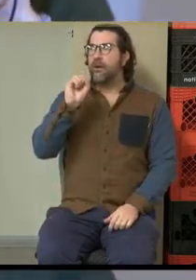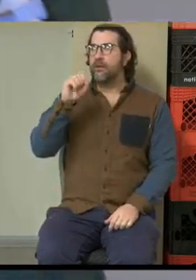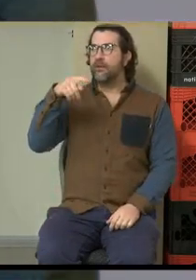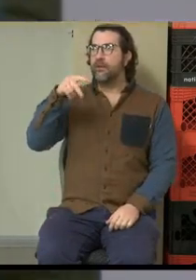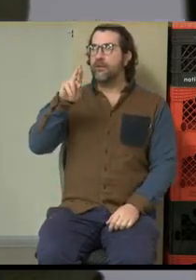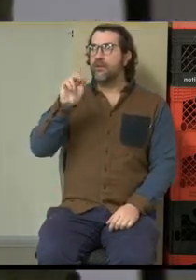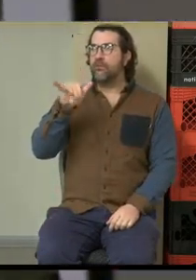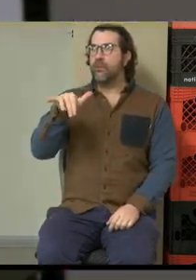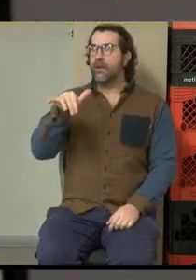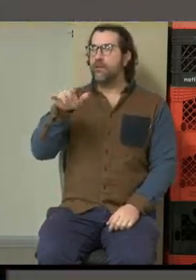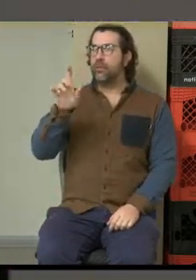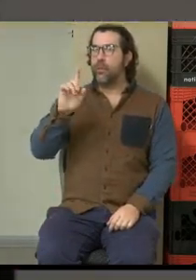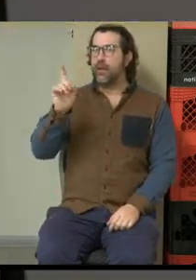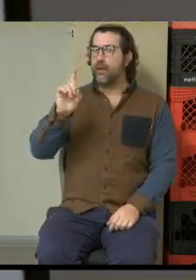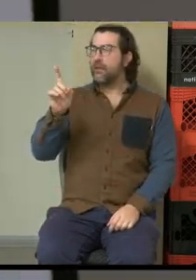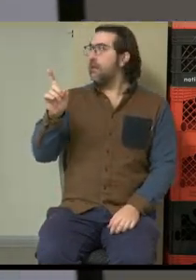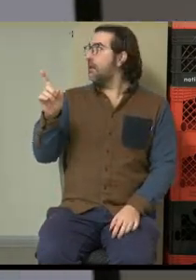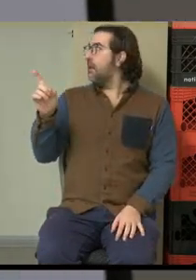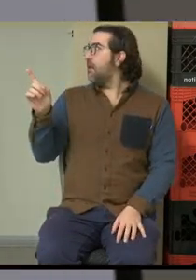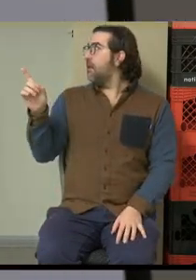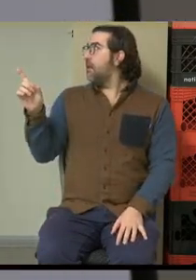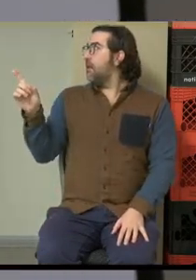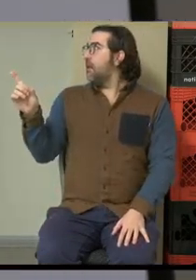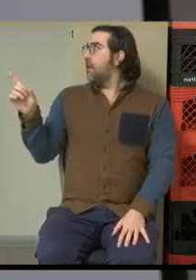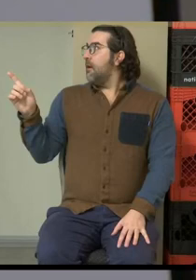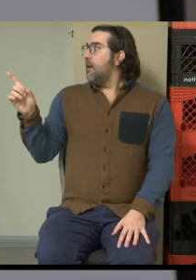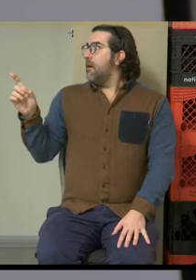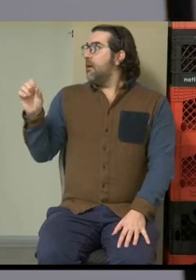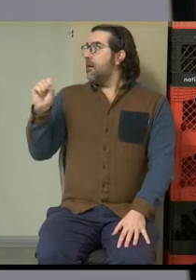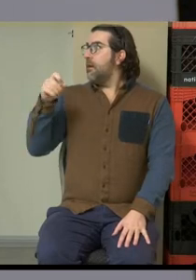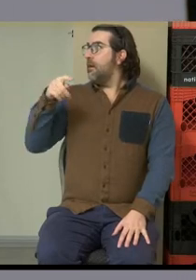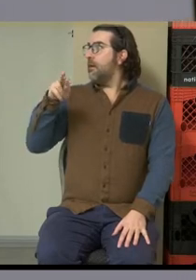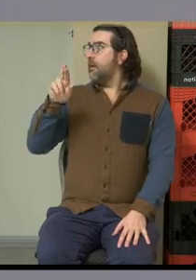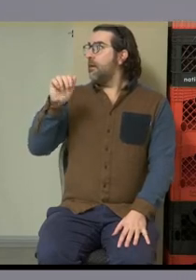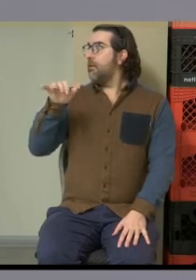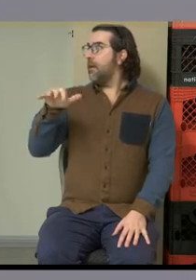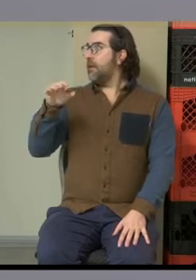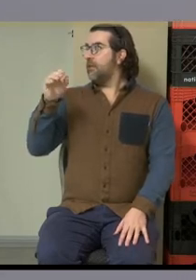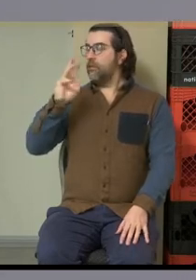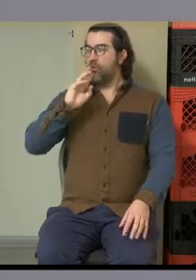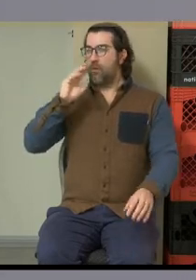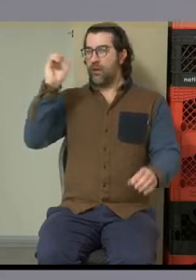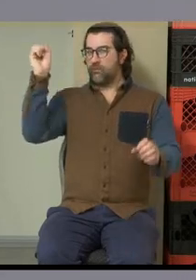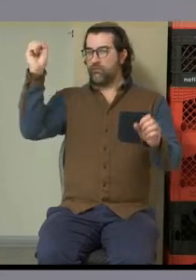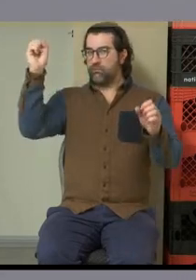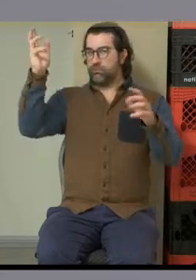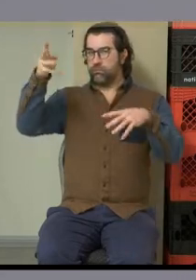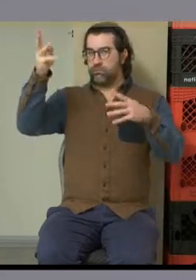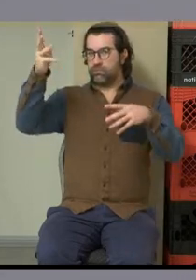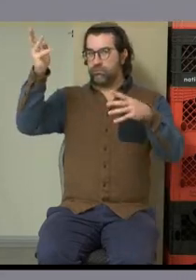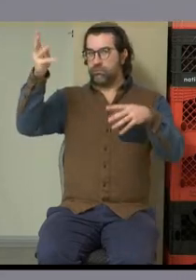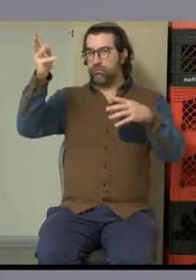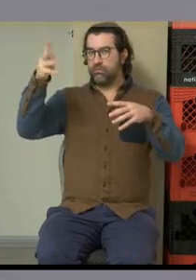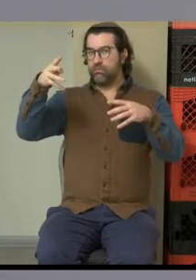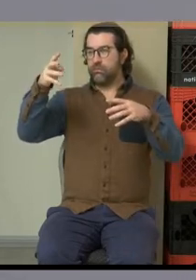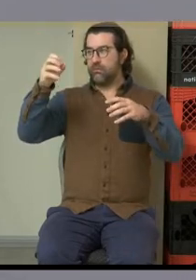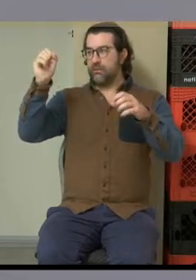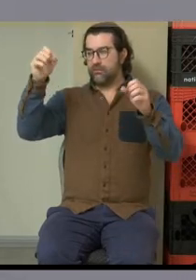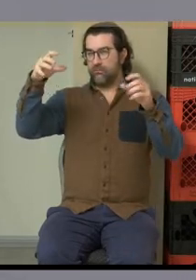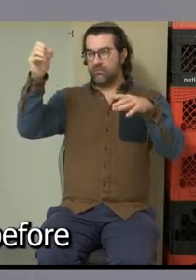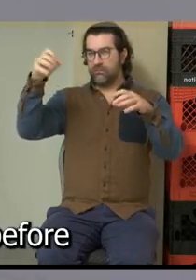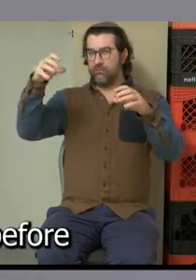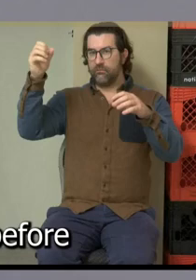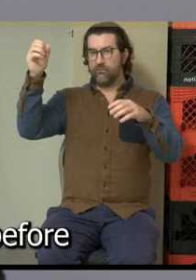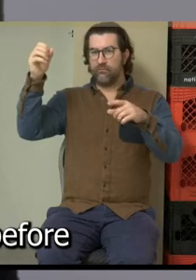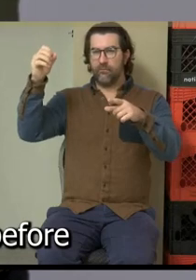spray? I can't hear. Yes, I'm sorry. When I say spray features, that's what water, those are the spray equipment that you think